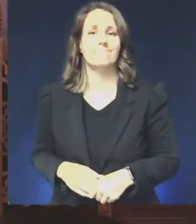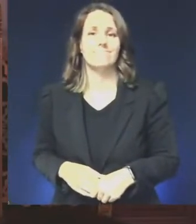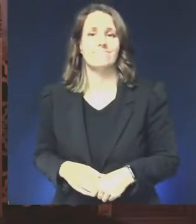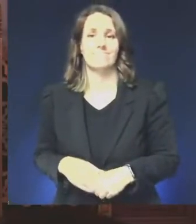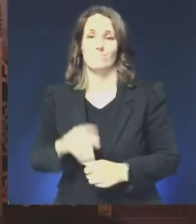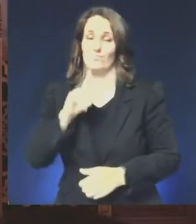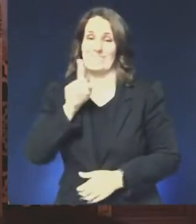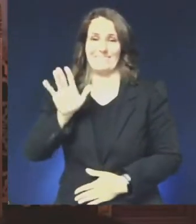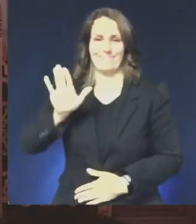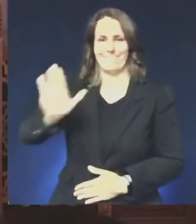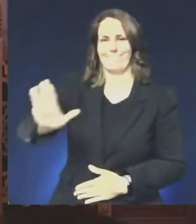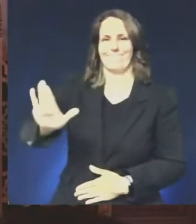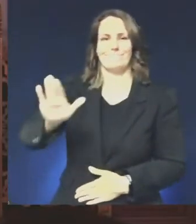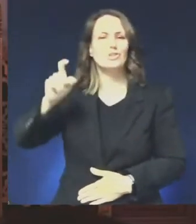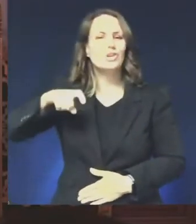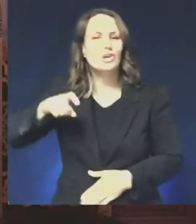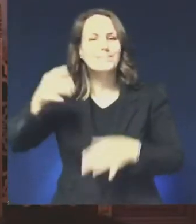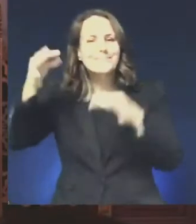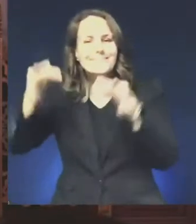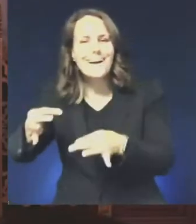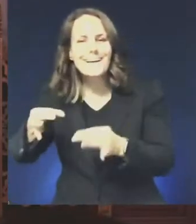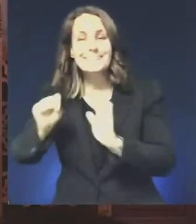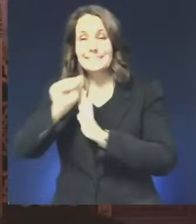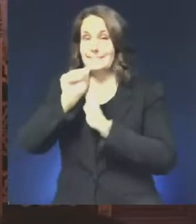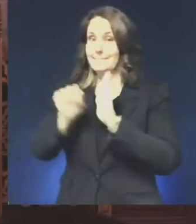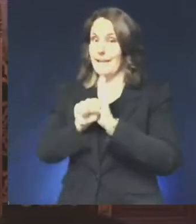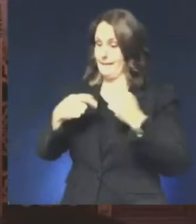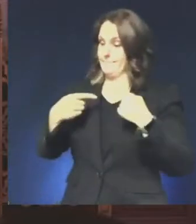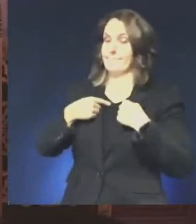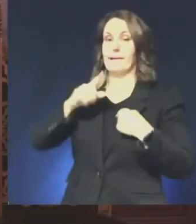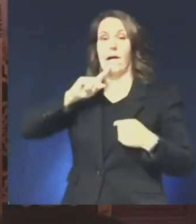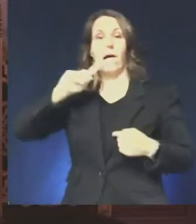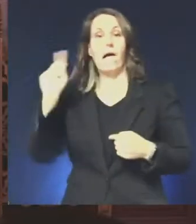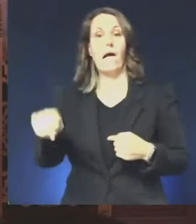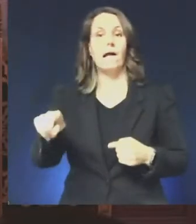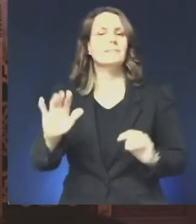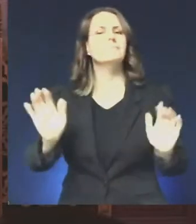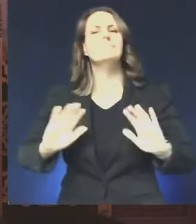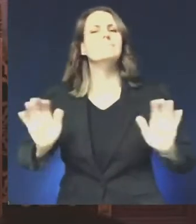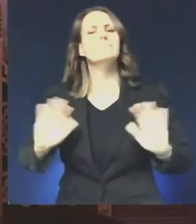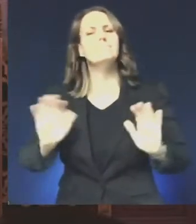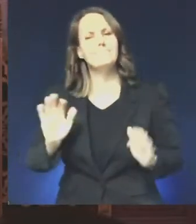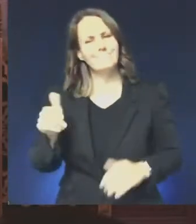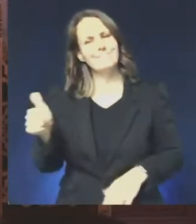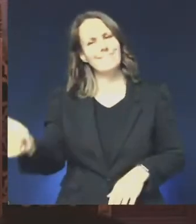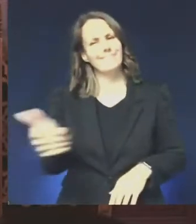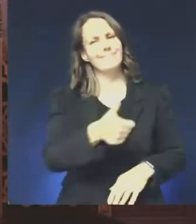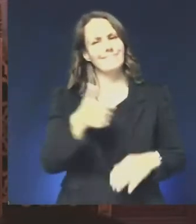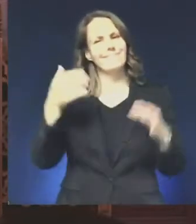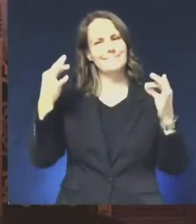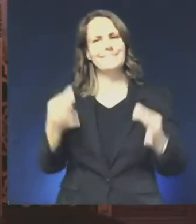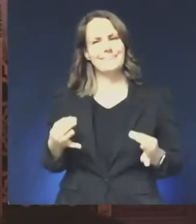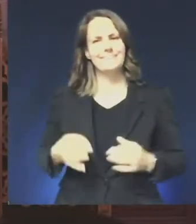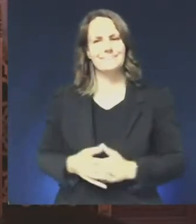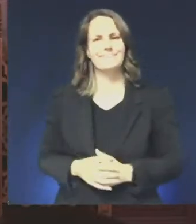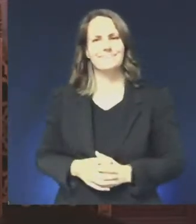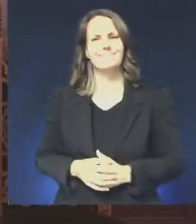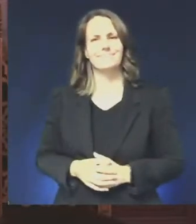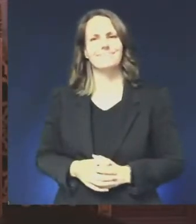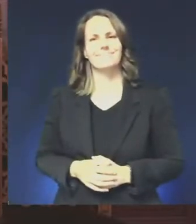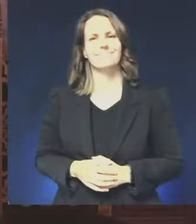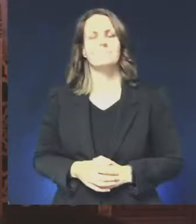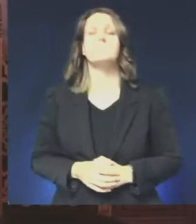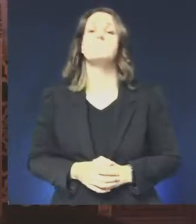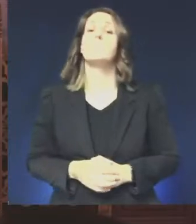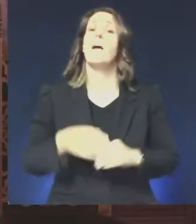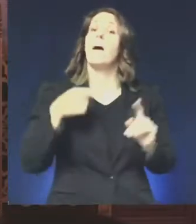heard two people now talking about what the expectations are for schools, the highly recommended expectations, and